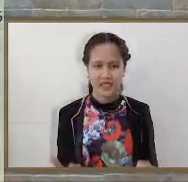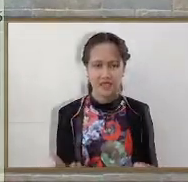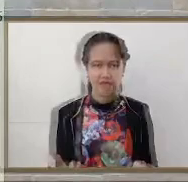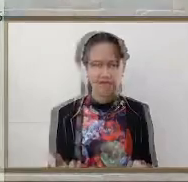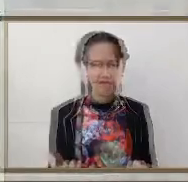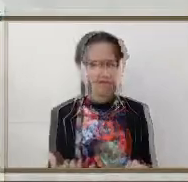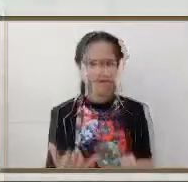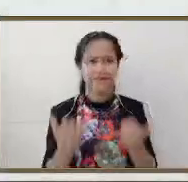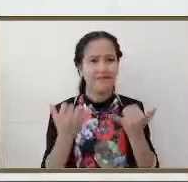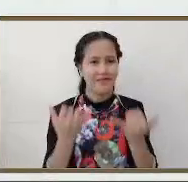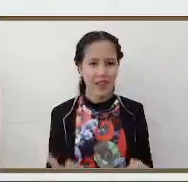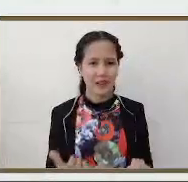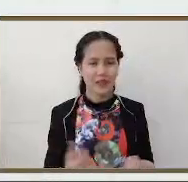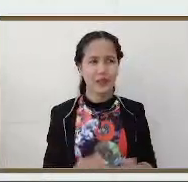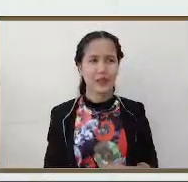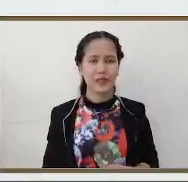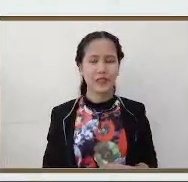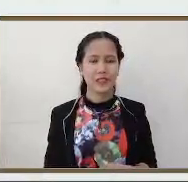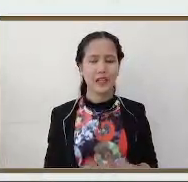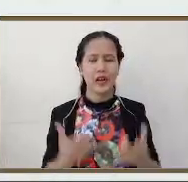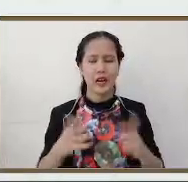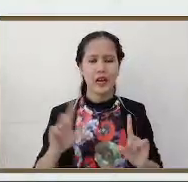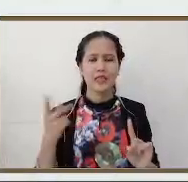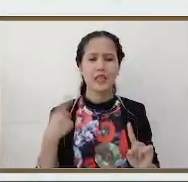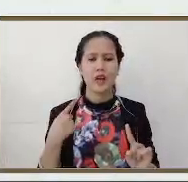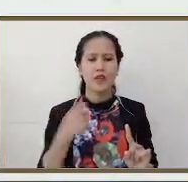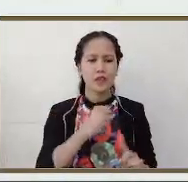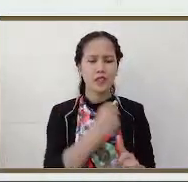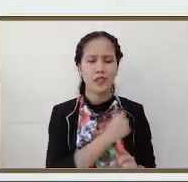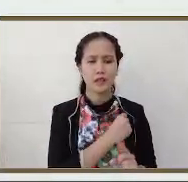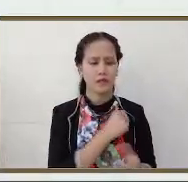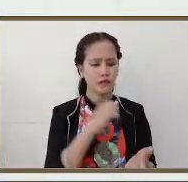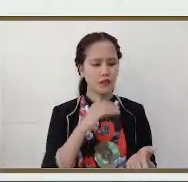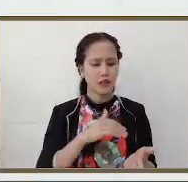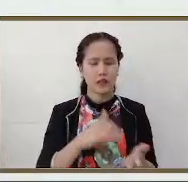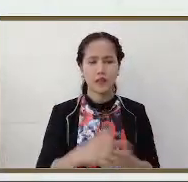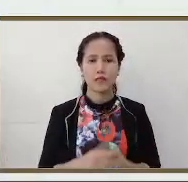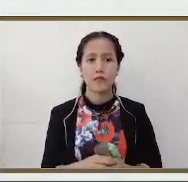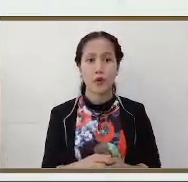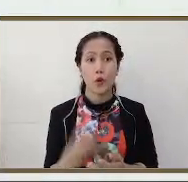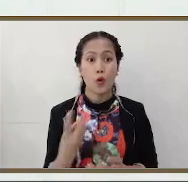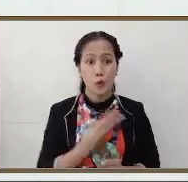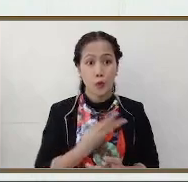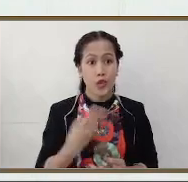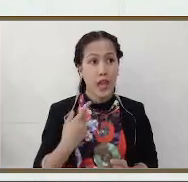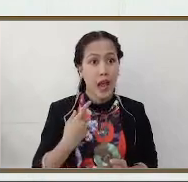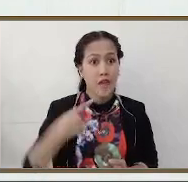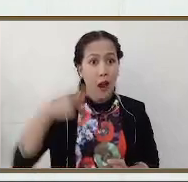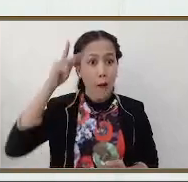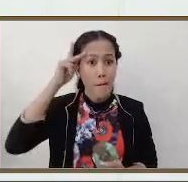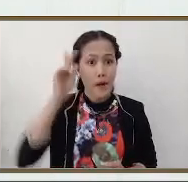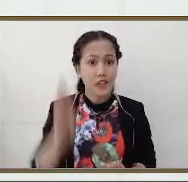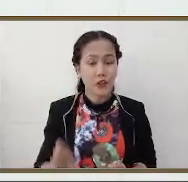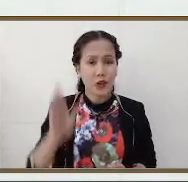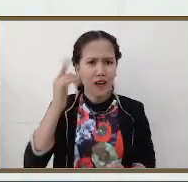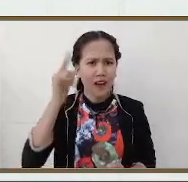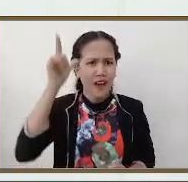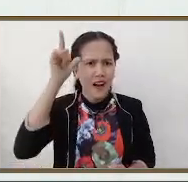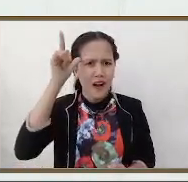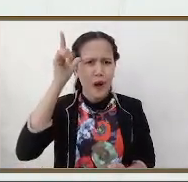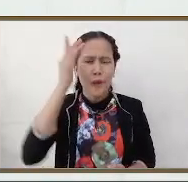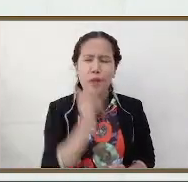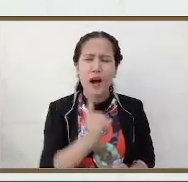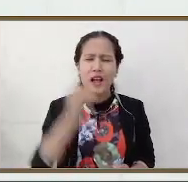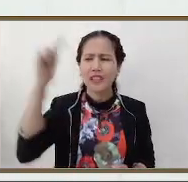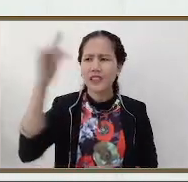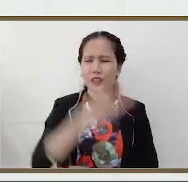checking, mga kapatid. Meron tayong pastor na pinagkaloob sa atin ng Panginoon. By the grace of God, we know what kind of pastor we'd